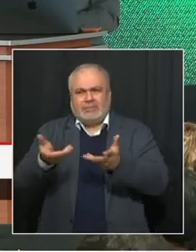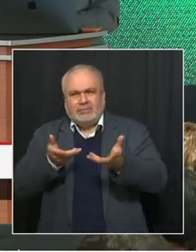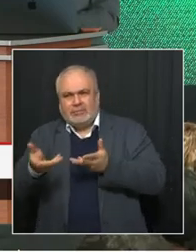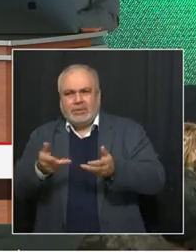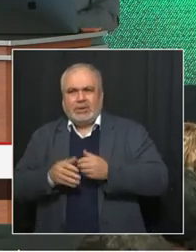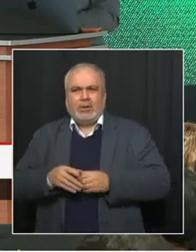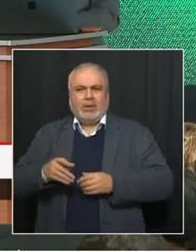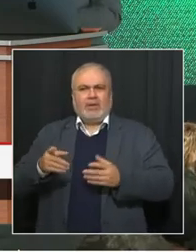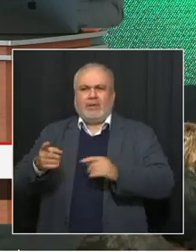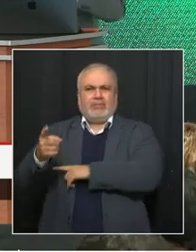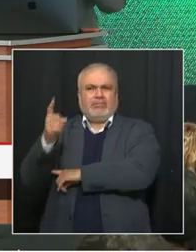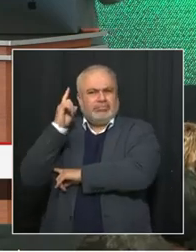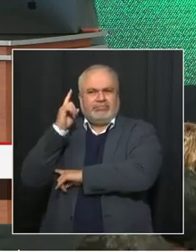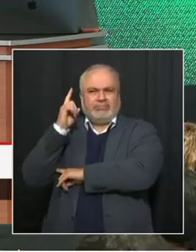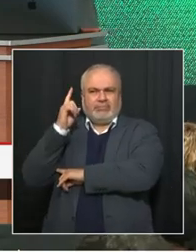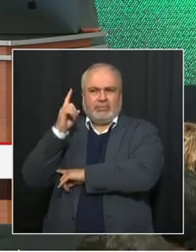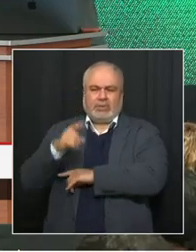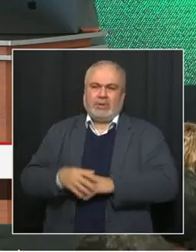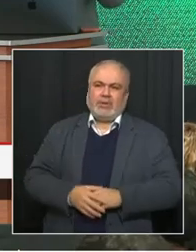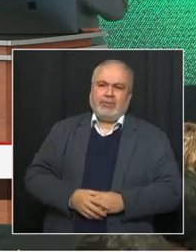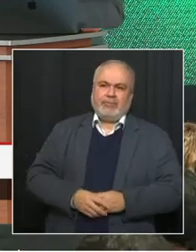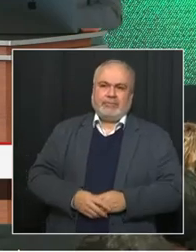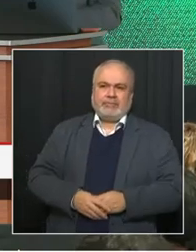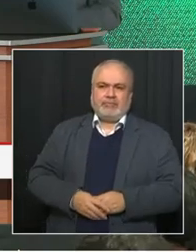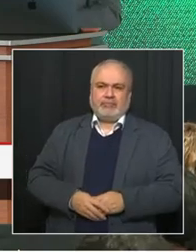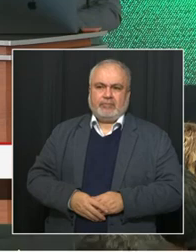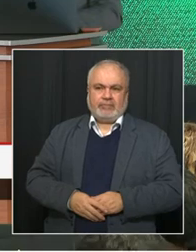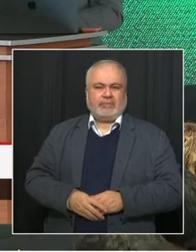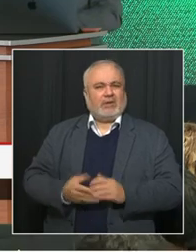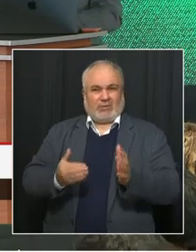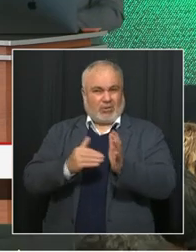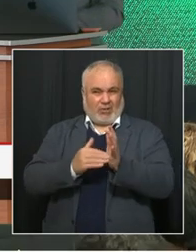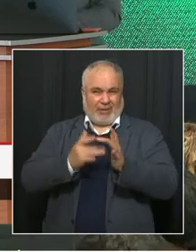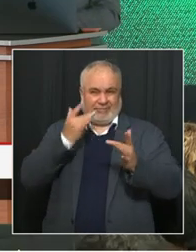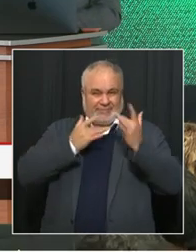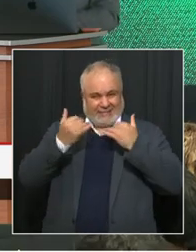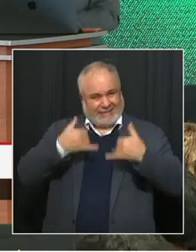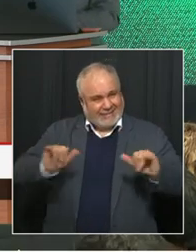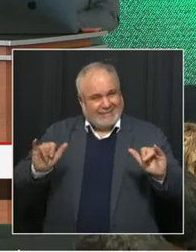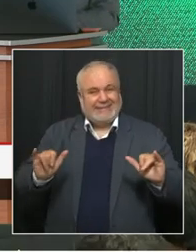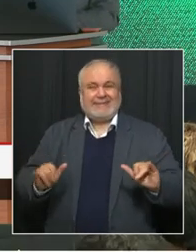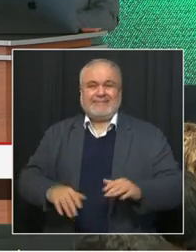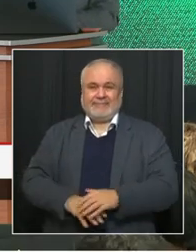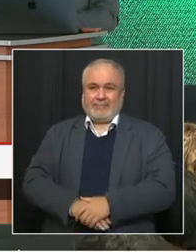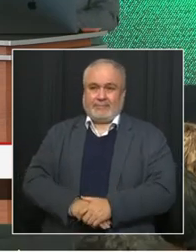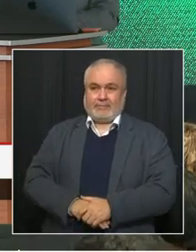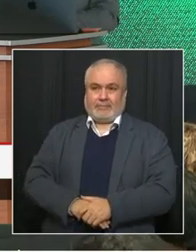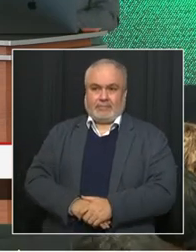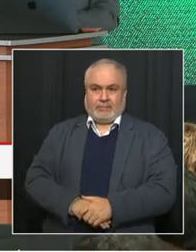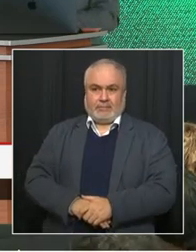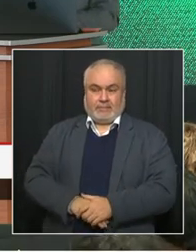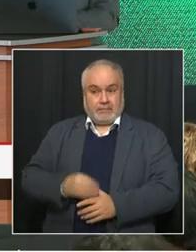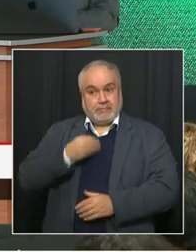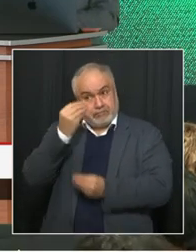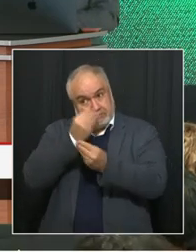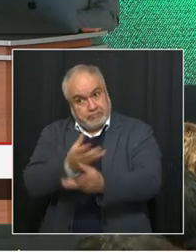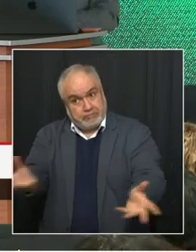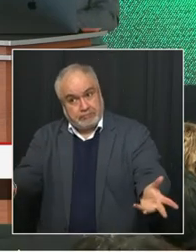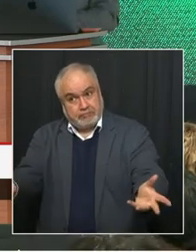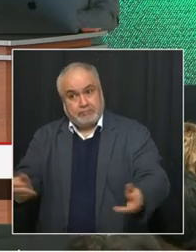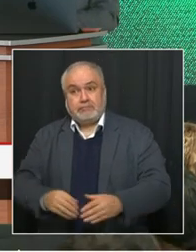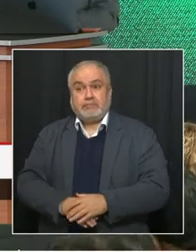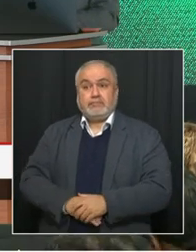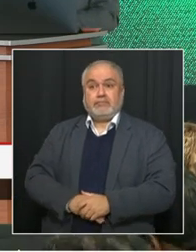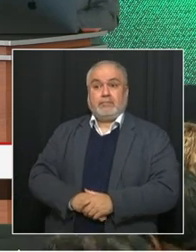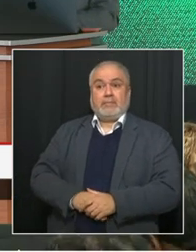possible, given the shortage of providers. You should also know about the question that was asked about schools. We